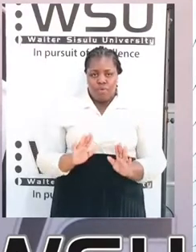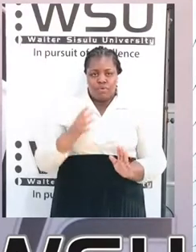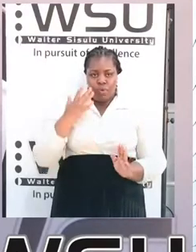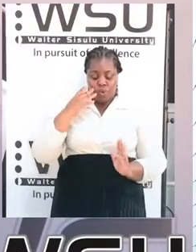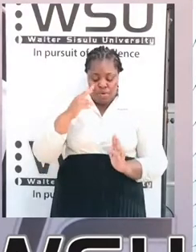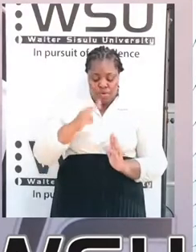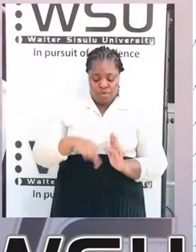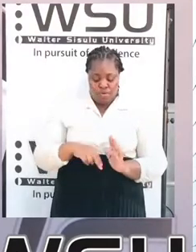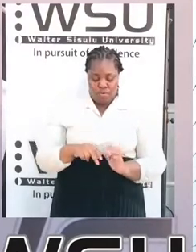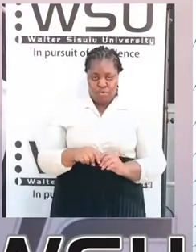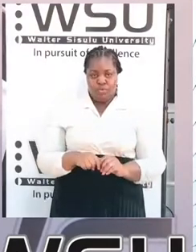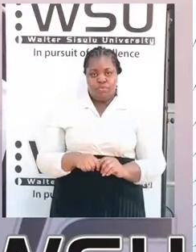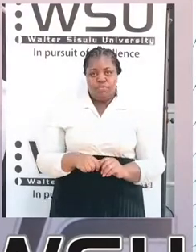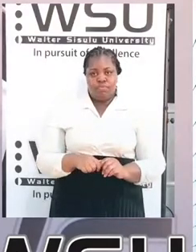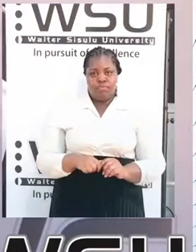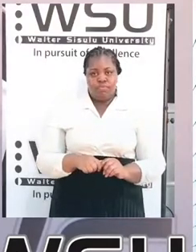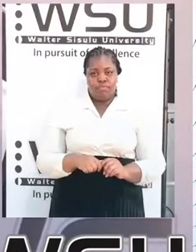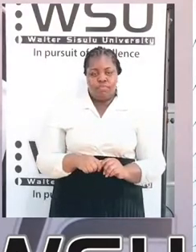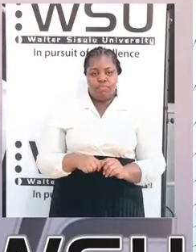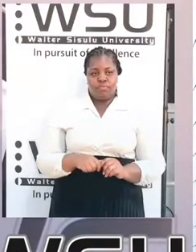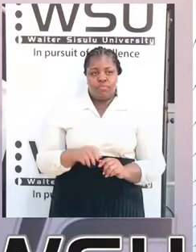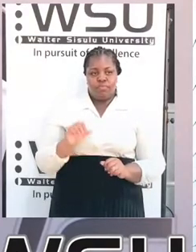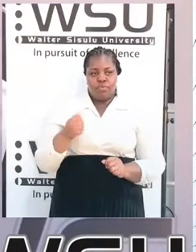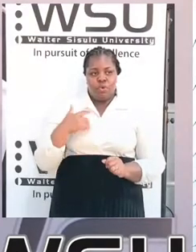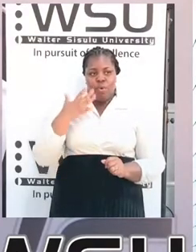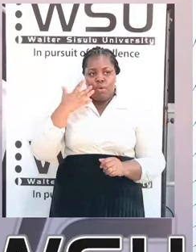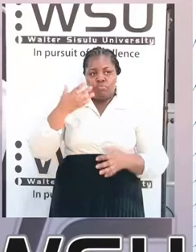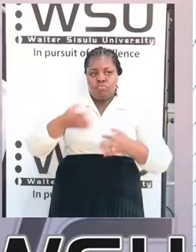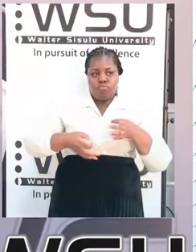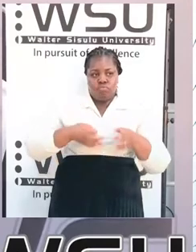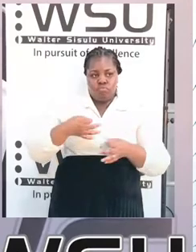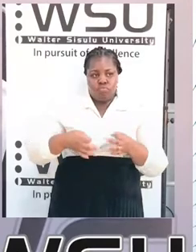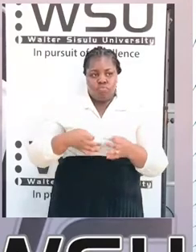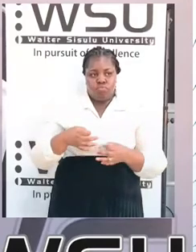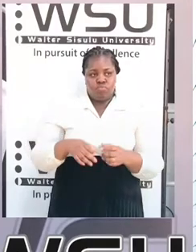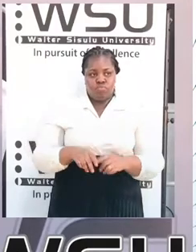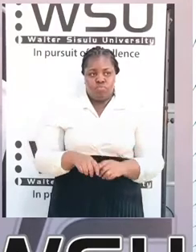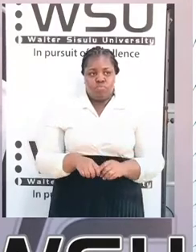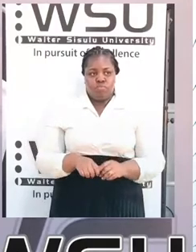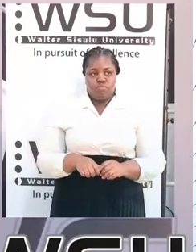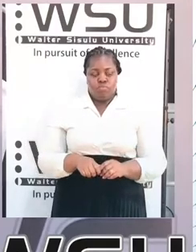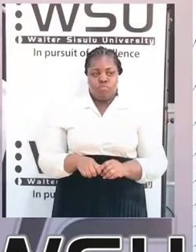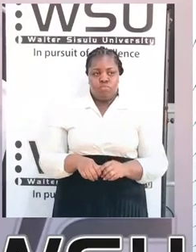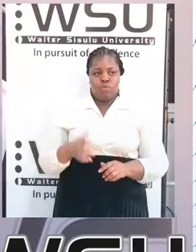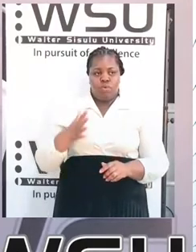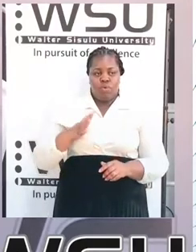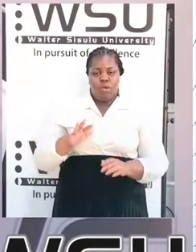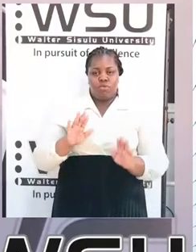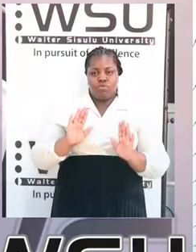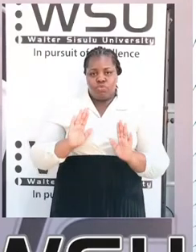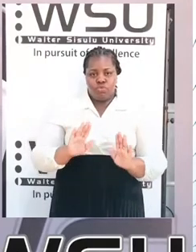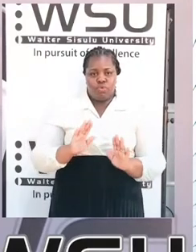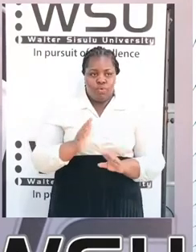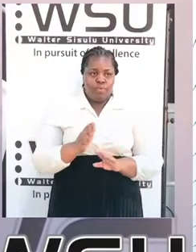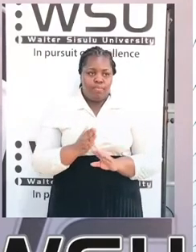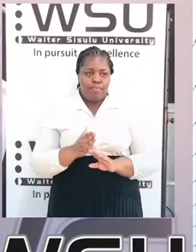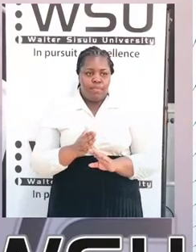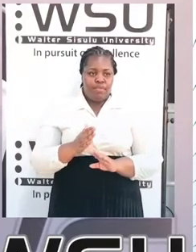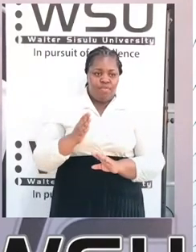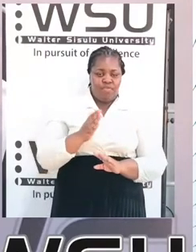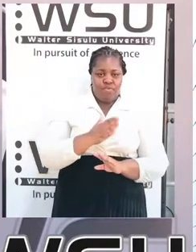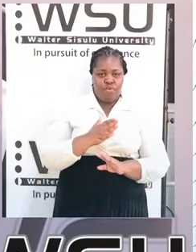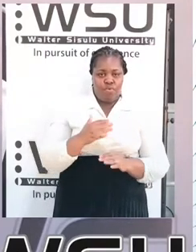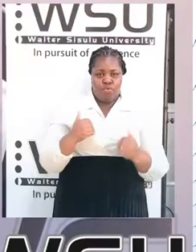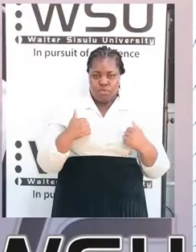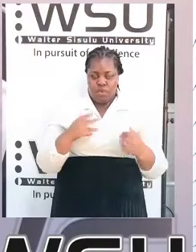reading, when to emphasize, when to stop before embarking on